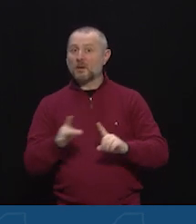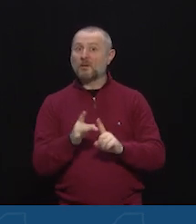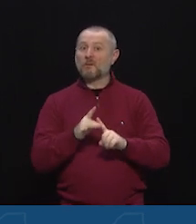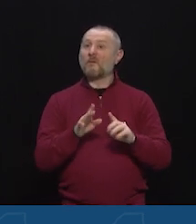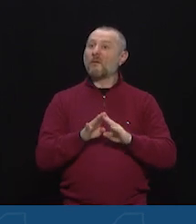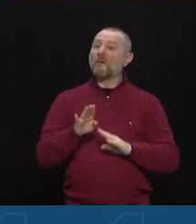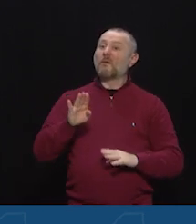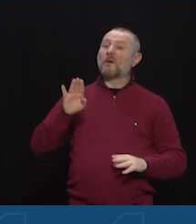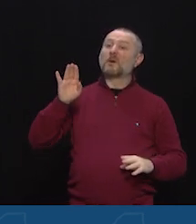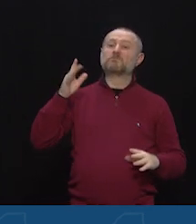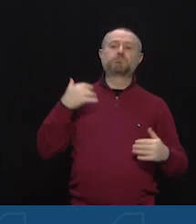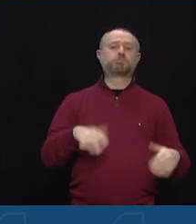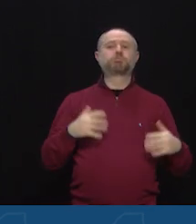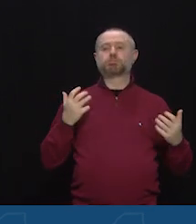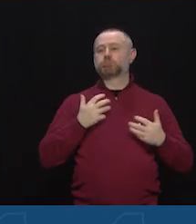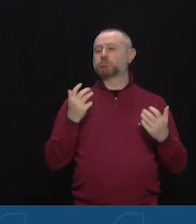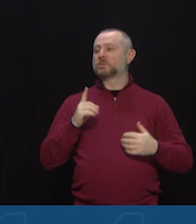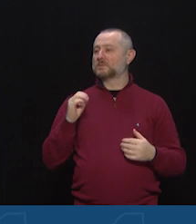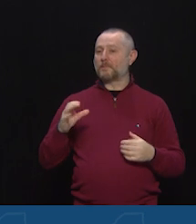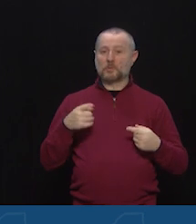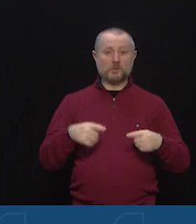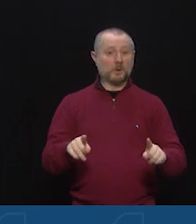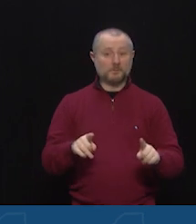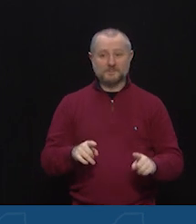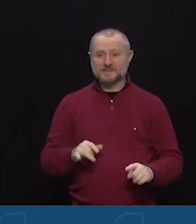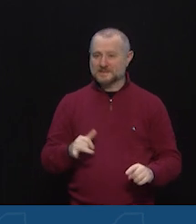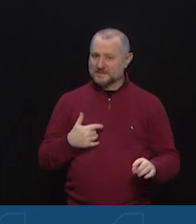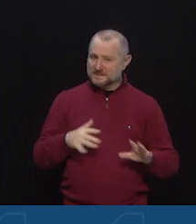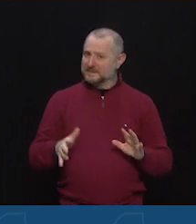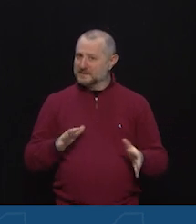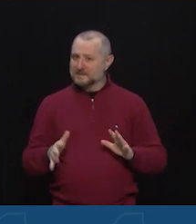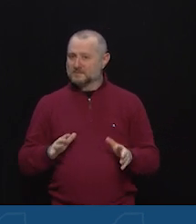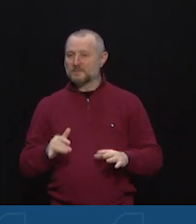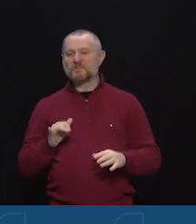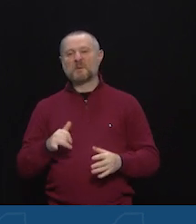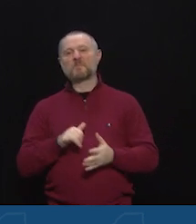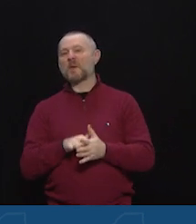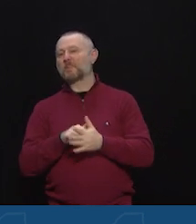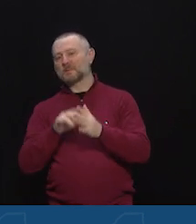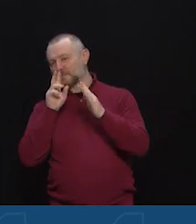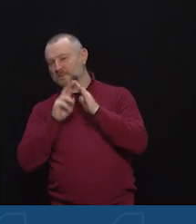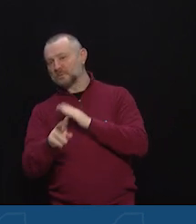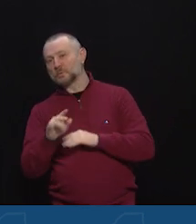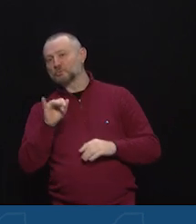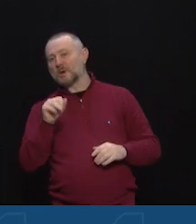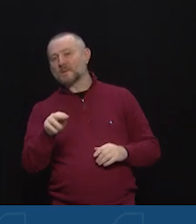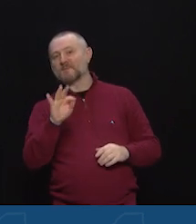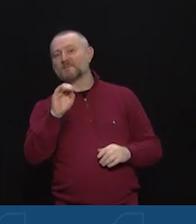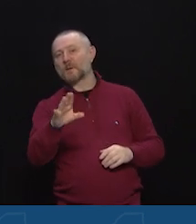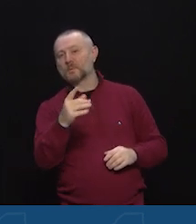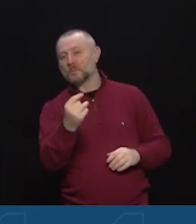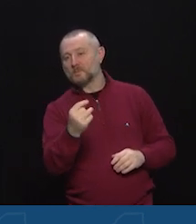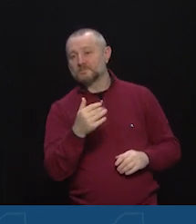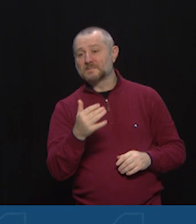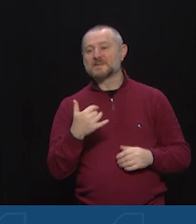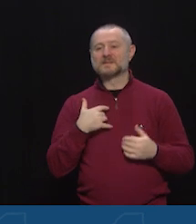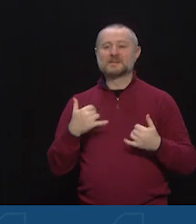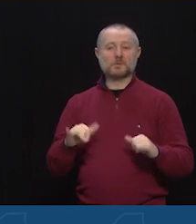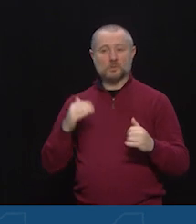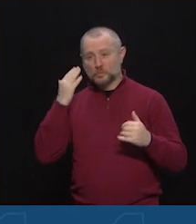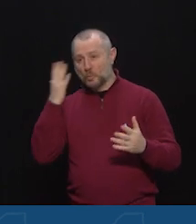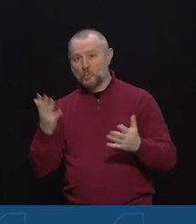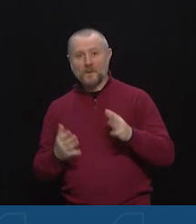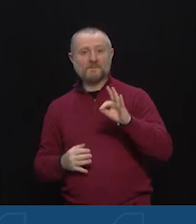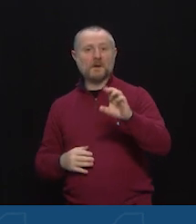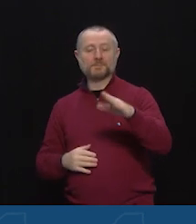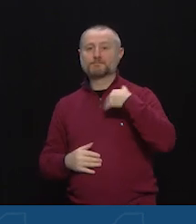out of control in the month of December. We could not have foreseen what January and February look like. We still don't know much beyond where we are right now,